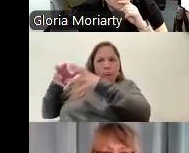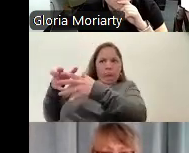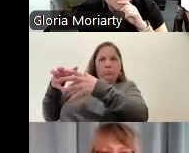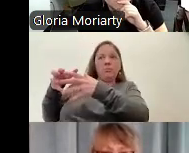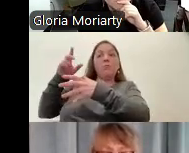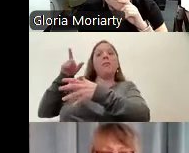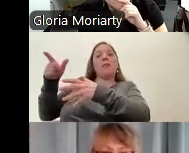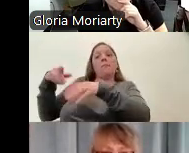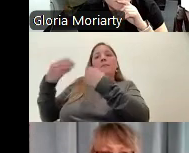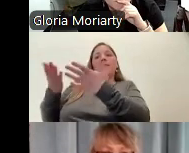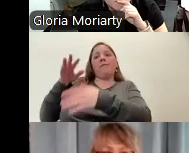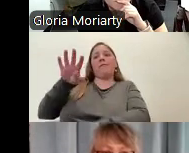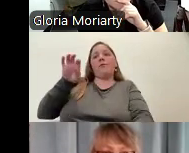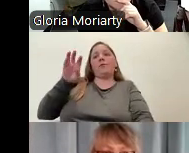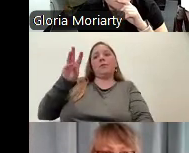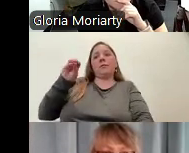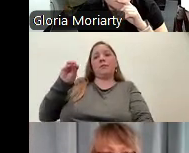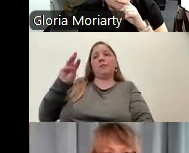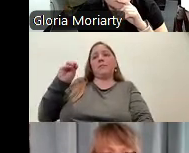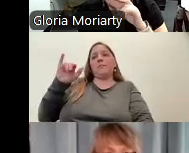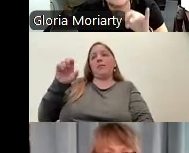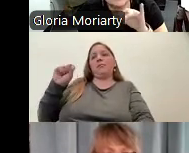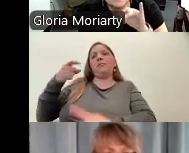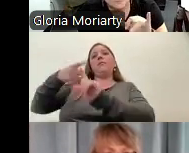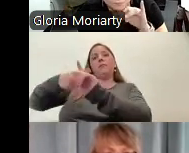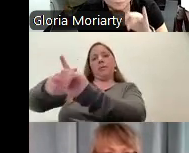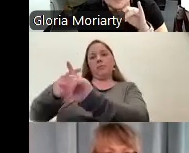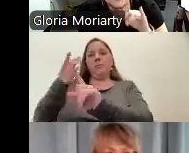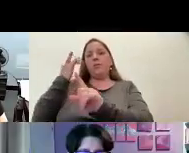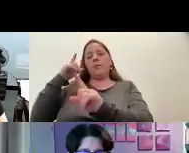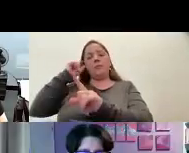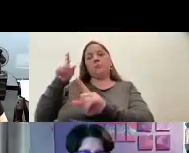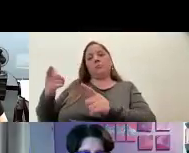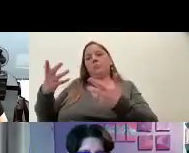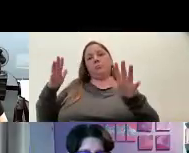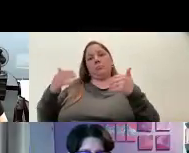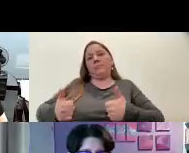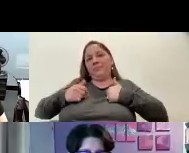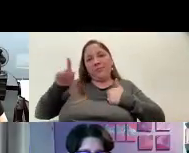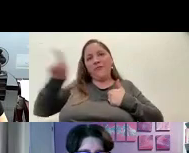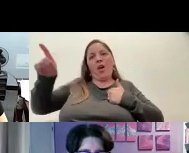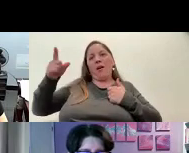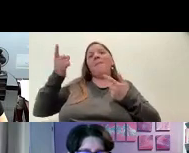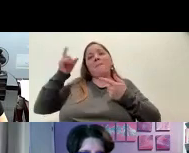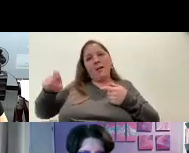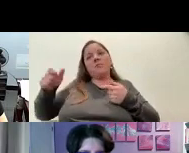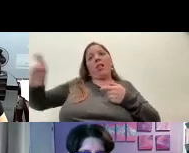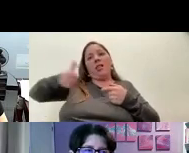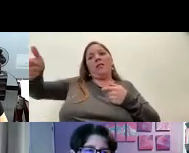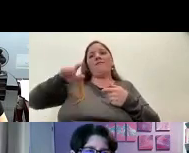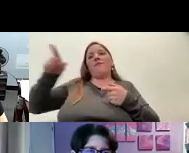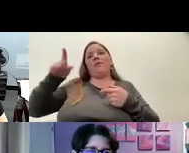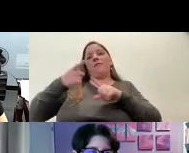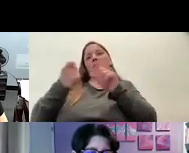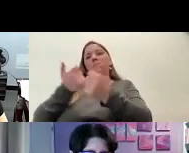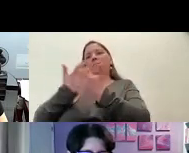have 460 miles per month because they're just way out and far from everything. So Thank